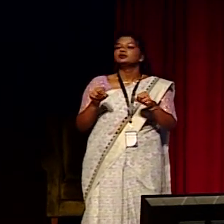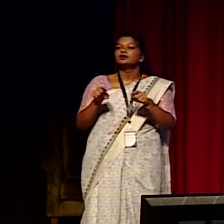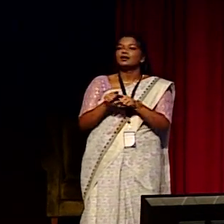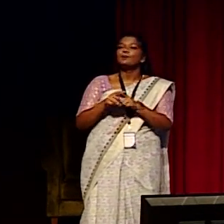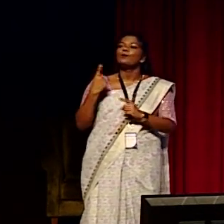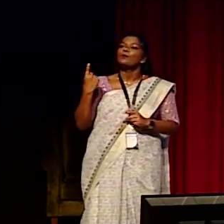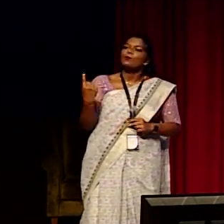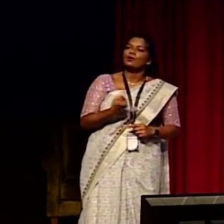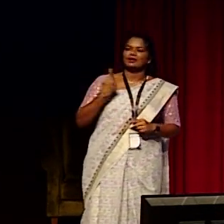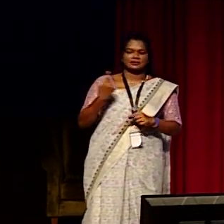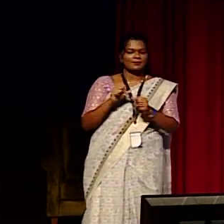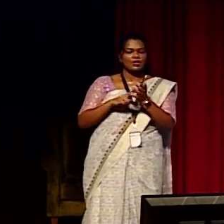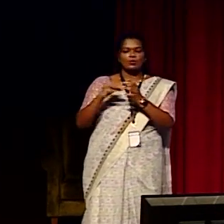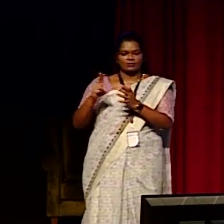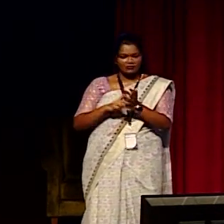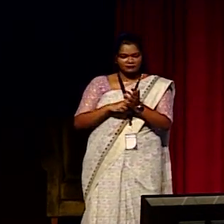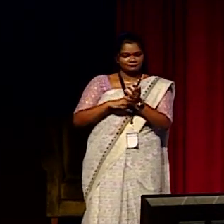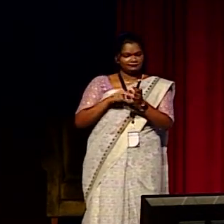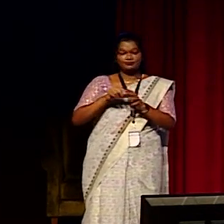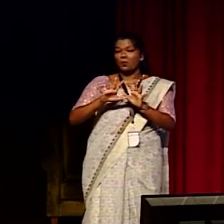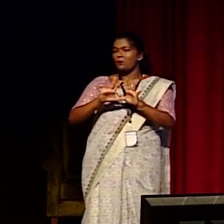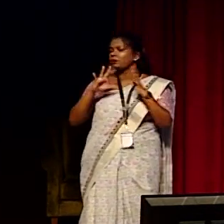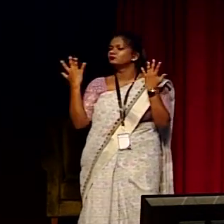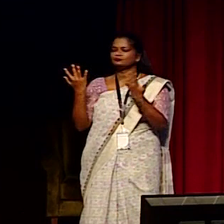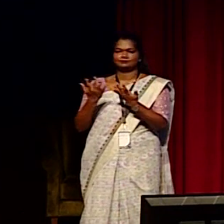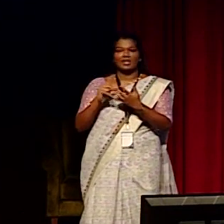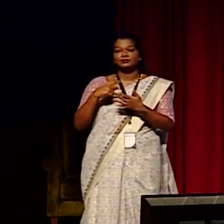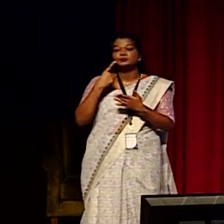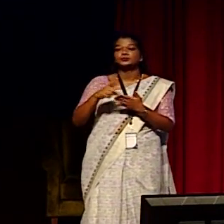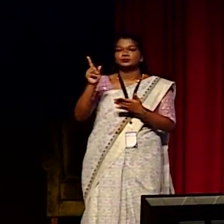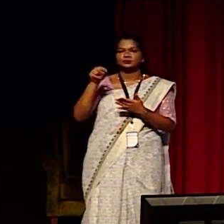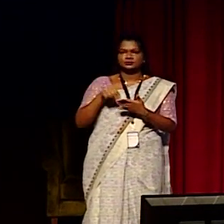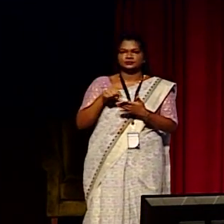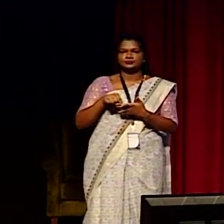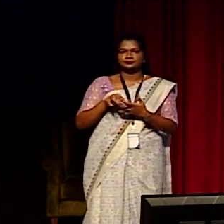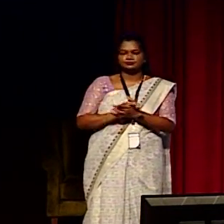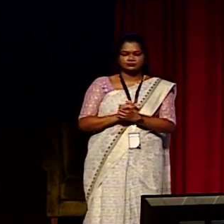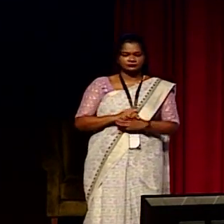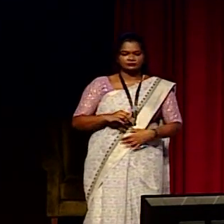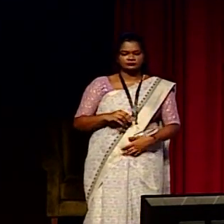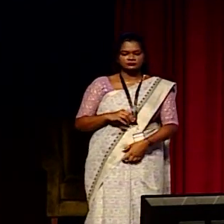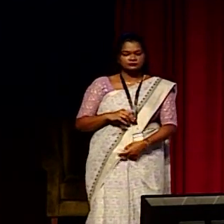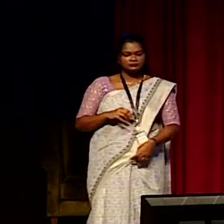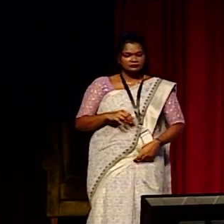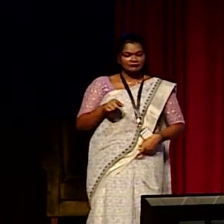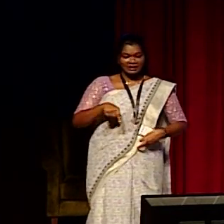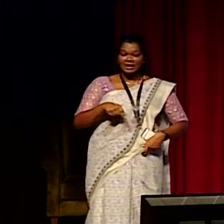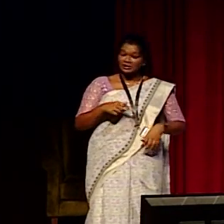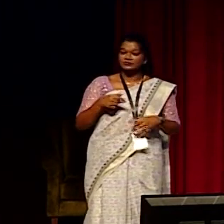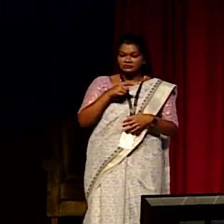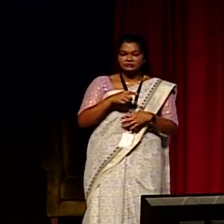the only non-articulated foot in the world that permits this kind of mobility. As a